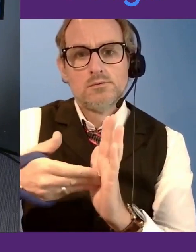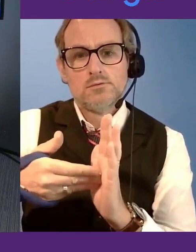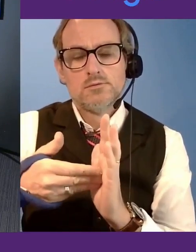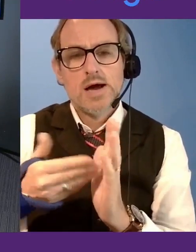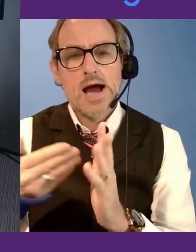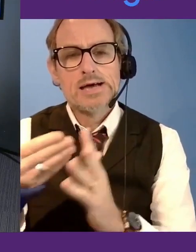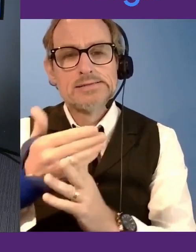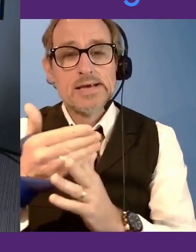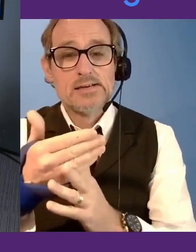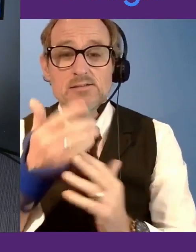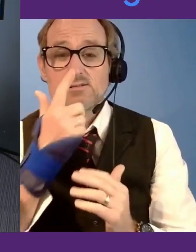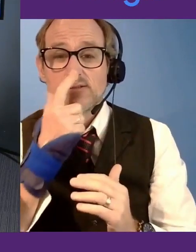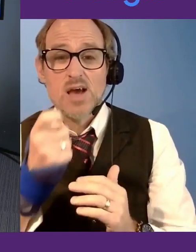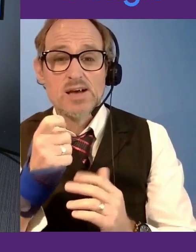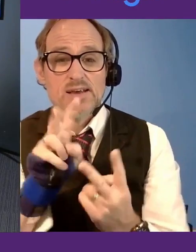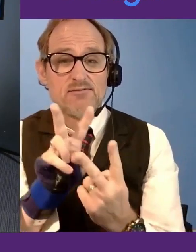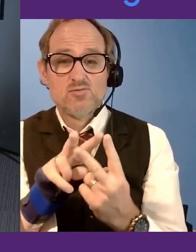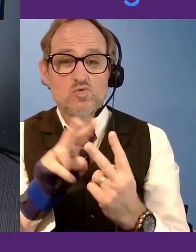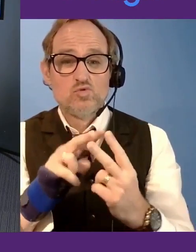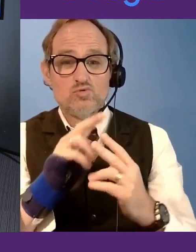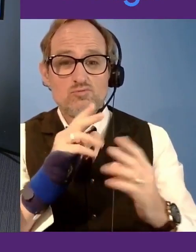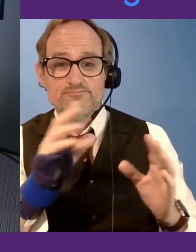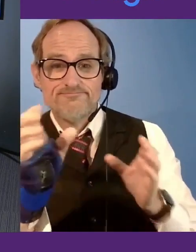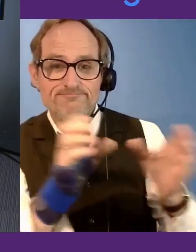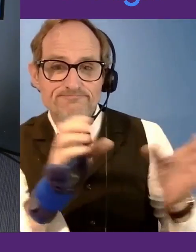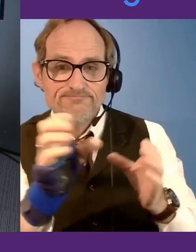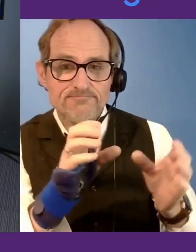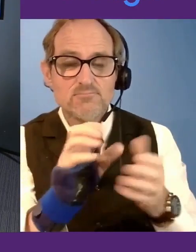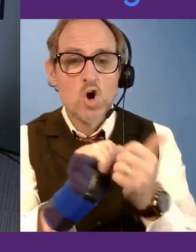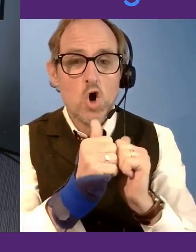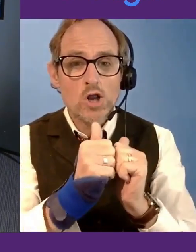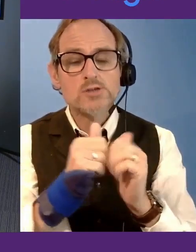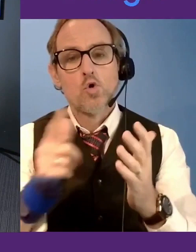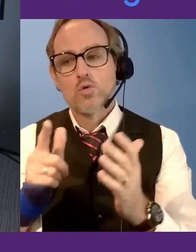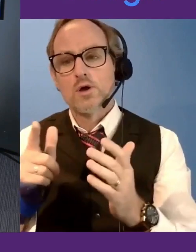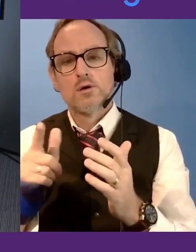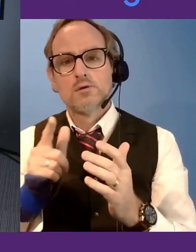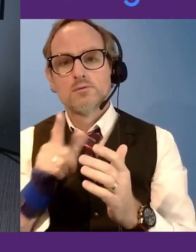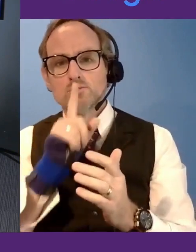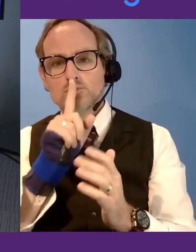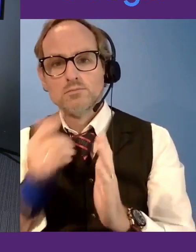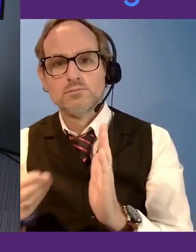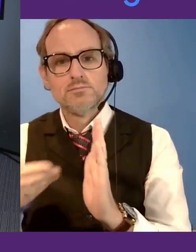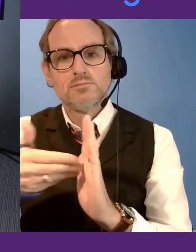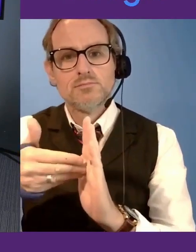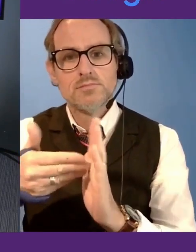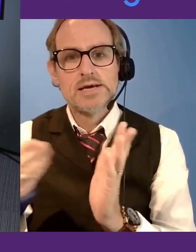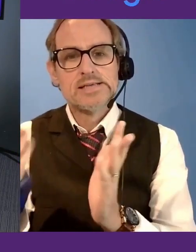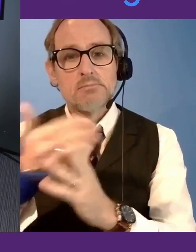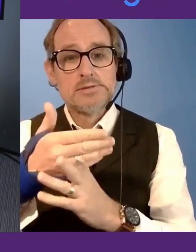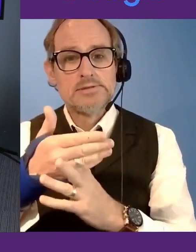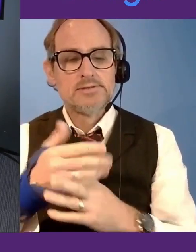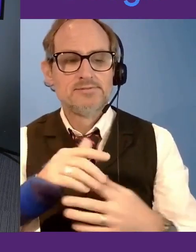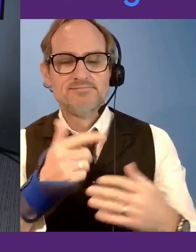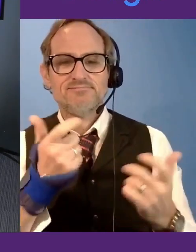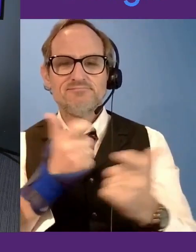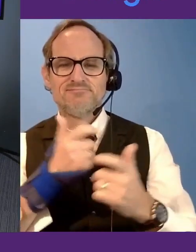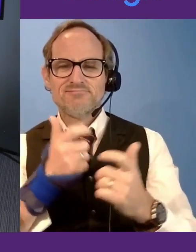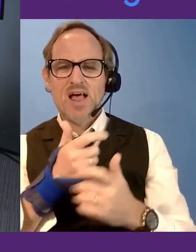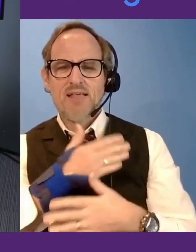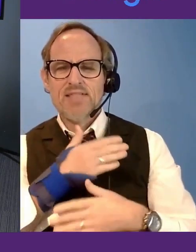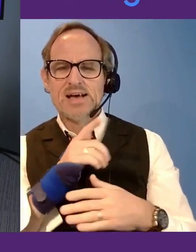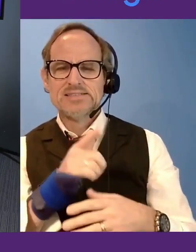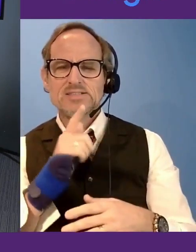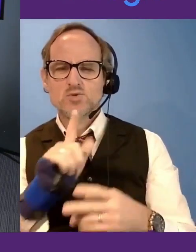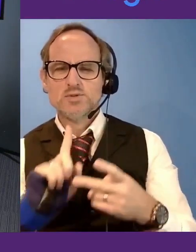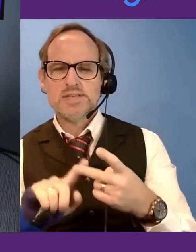then just put it in. Just put it in. Yeah. Easy. Been there, done that. Yeah. I love that, by the way. But also as